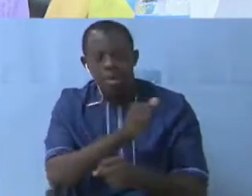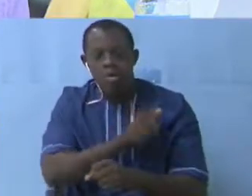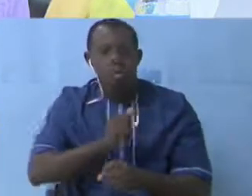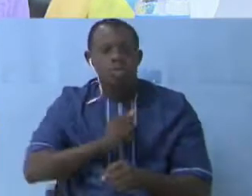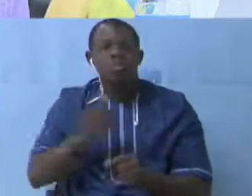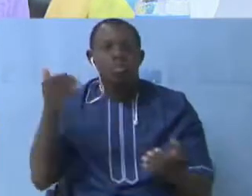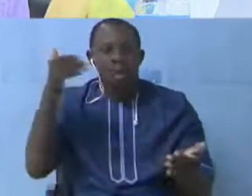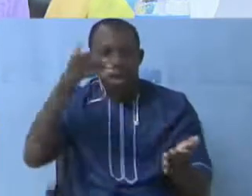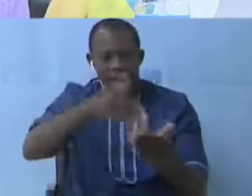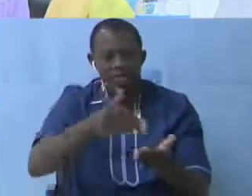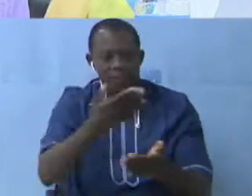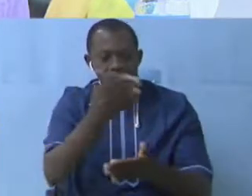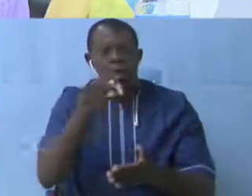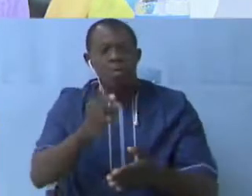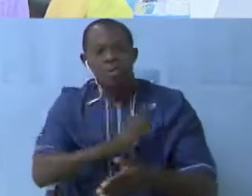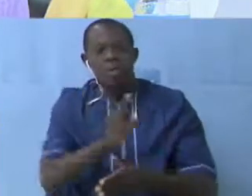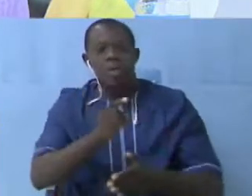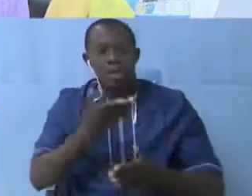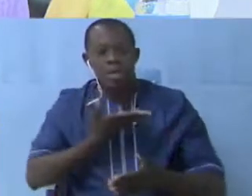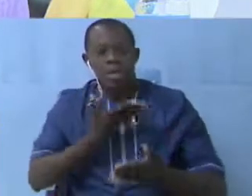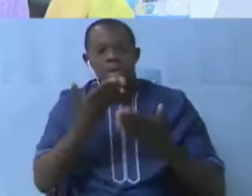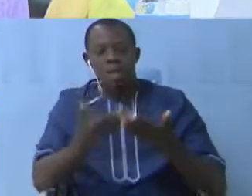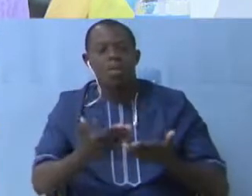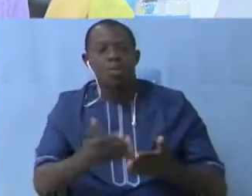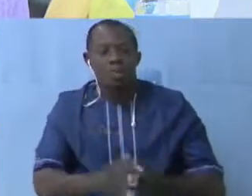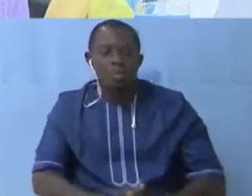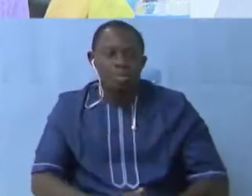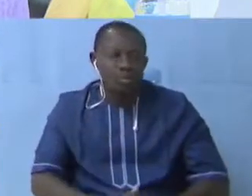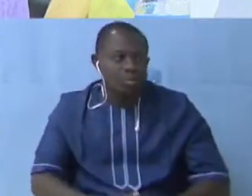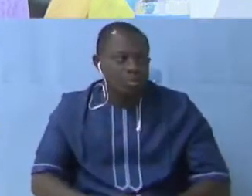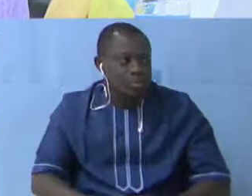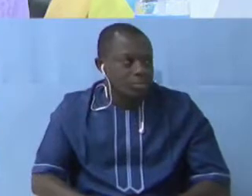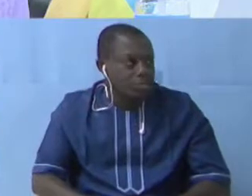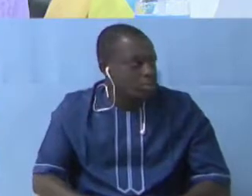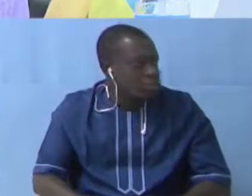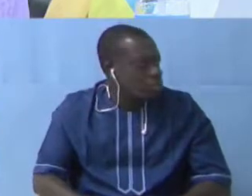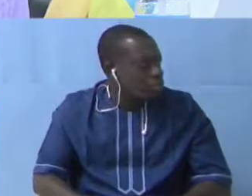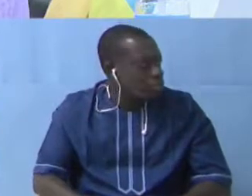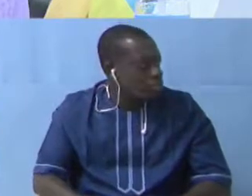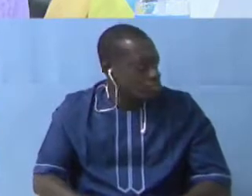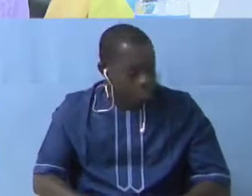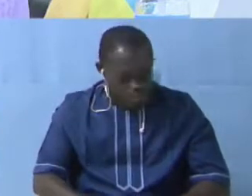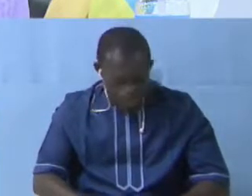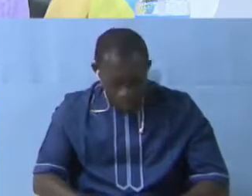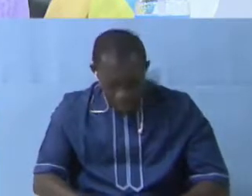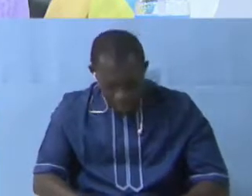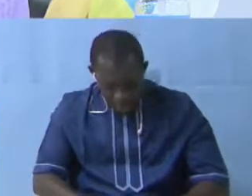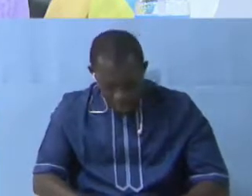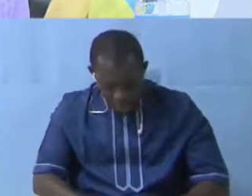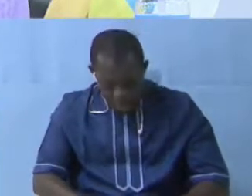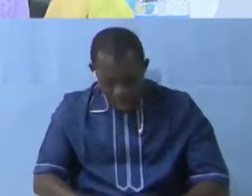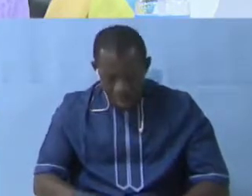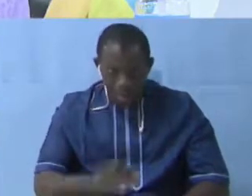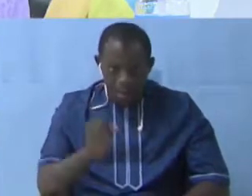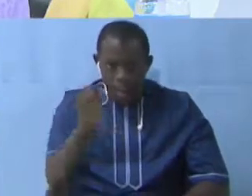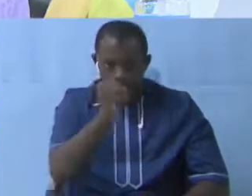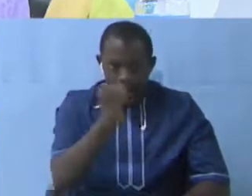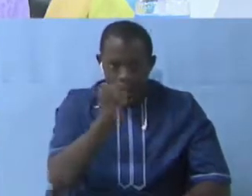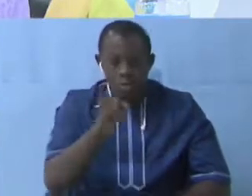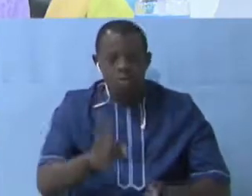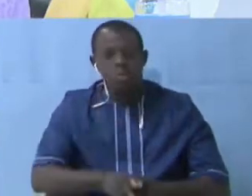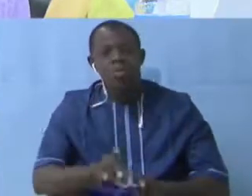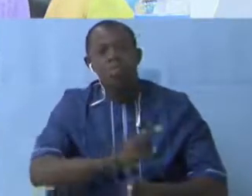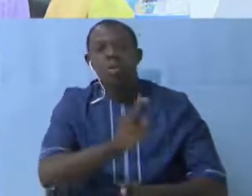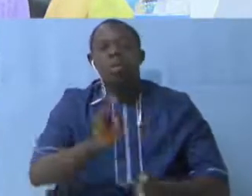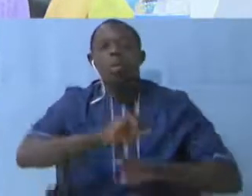get where we are today. ñu ci bari na dimbale nañ ñu bañ àgg na ci fi nga xam ne nii foofu lañ nekk tey. Because they also took the work we were